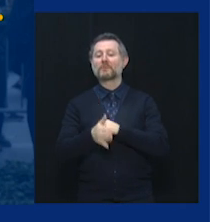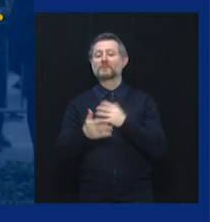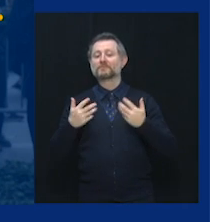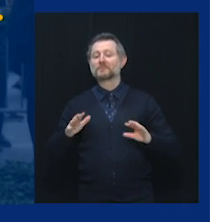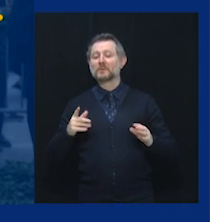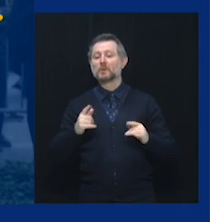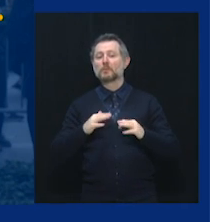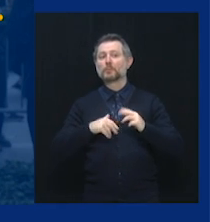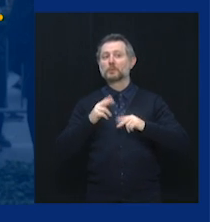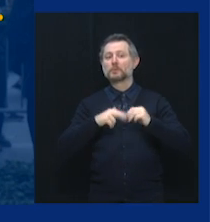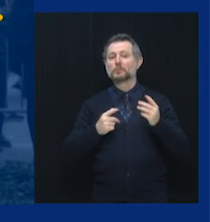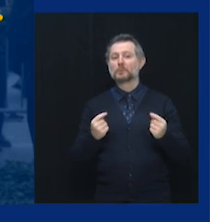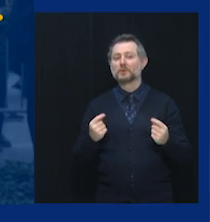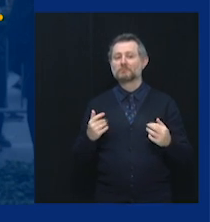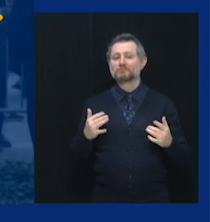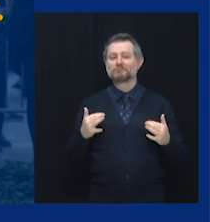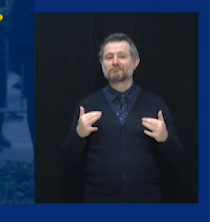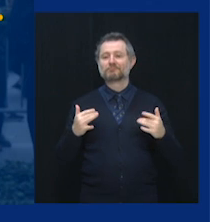And we're